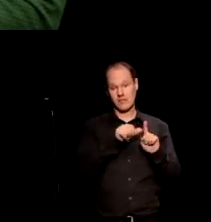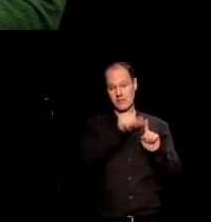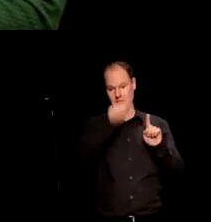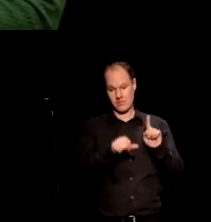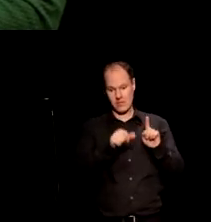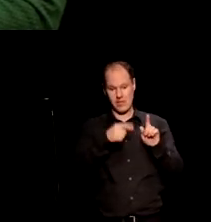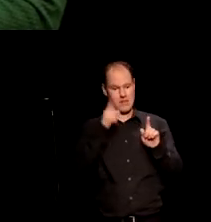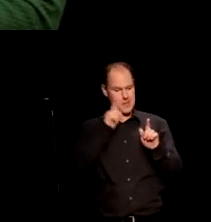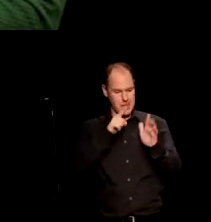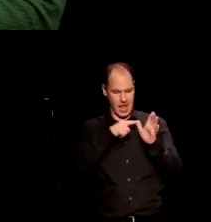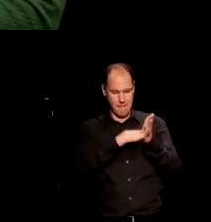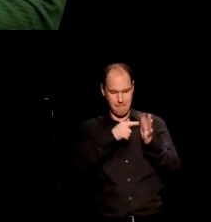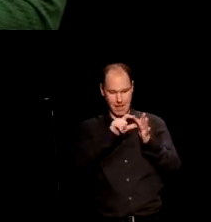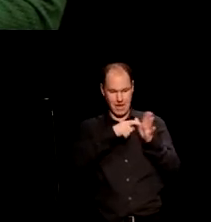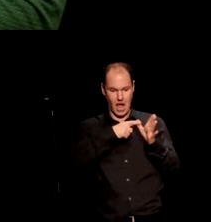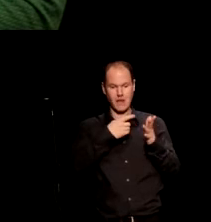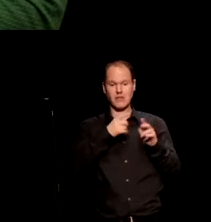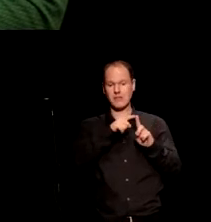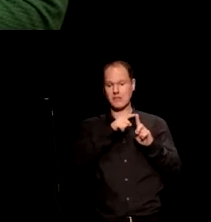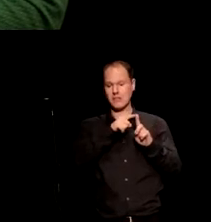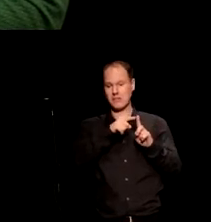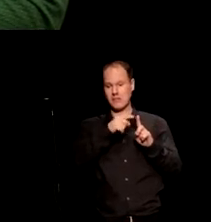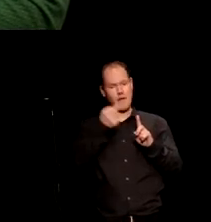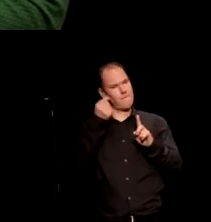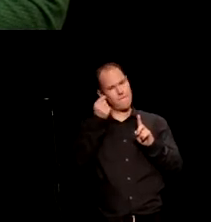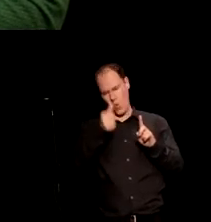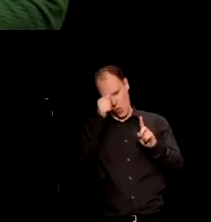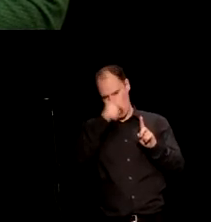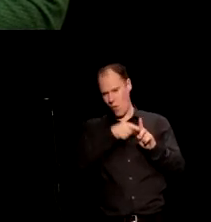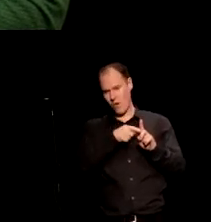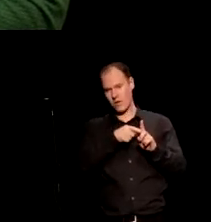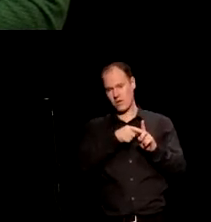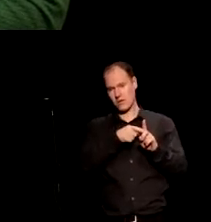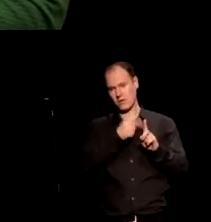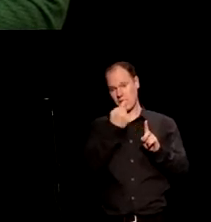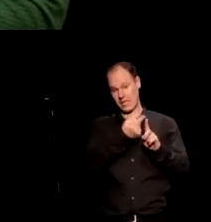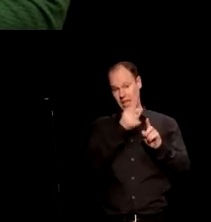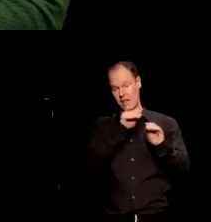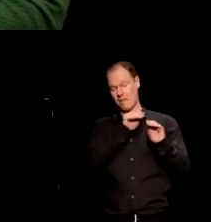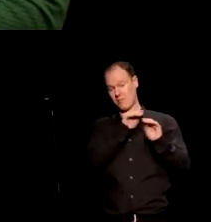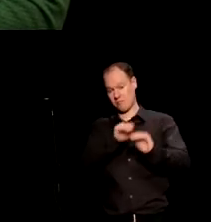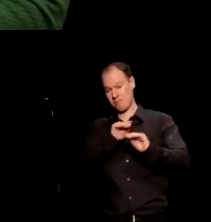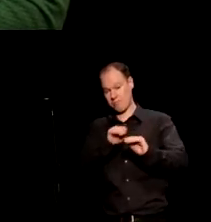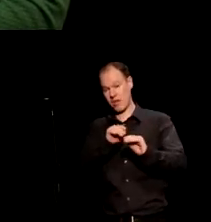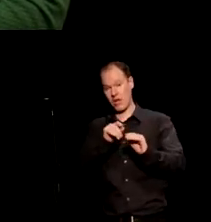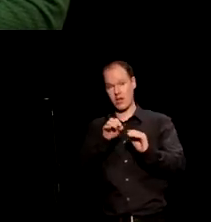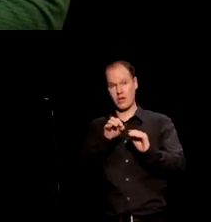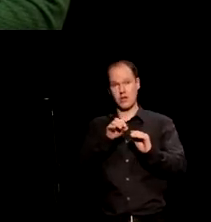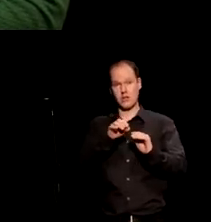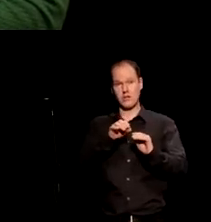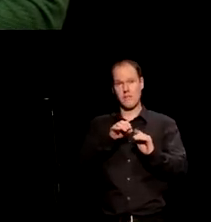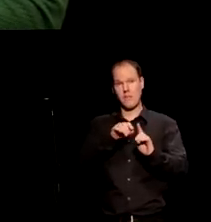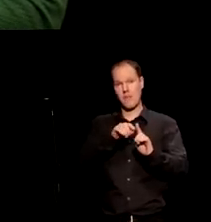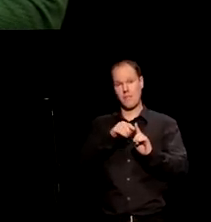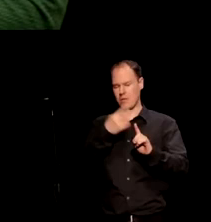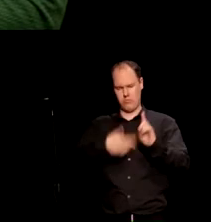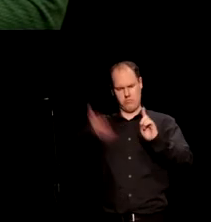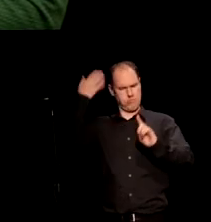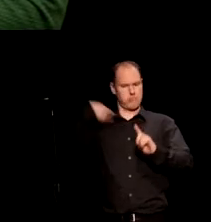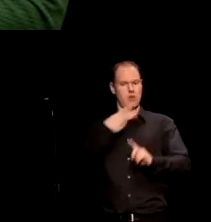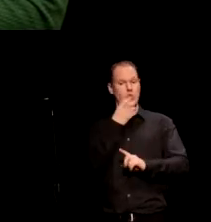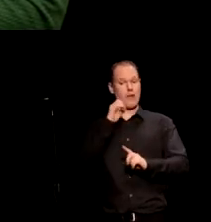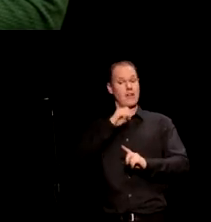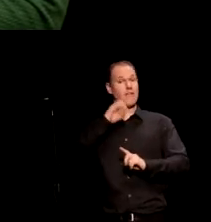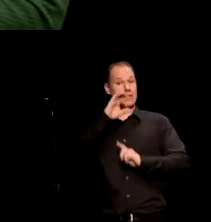Ira Aldridge, who few people know, coached Paul Robeson in his affair in the 20th century,